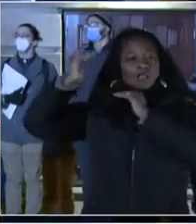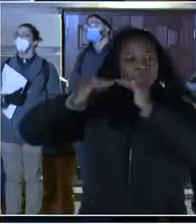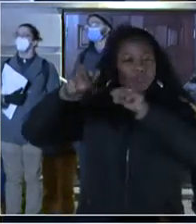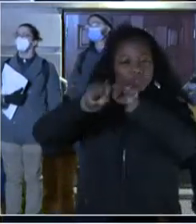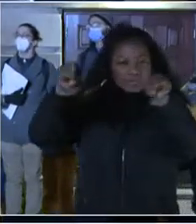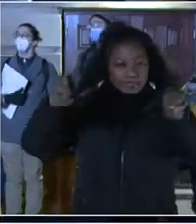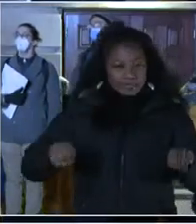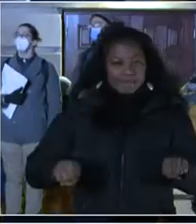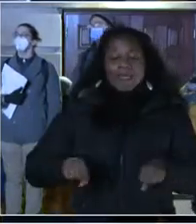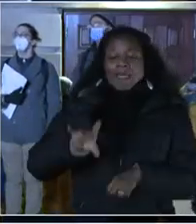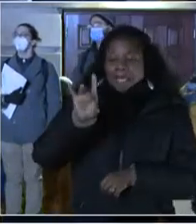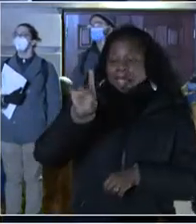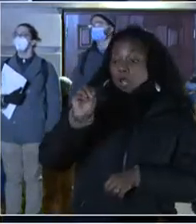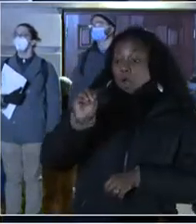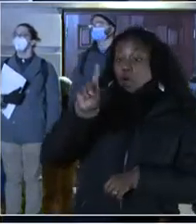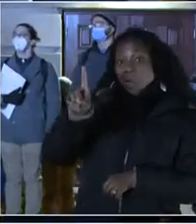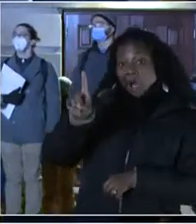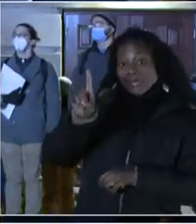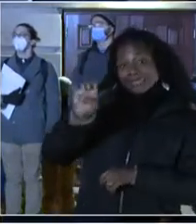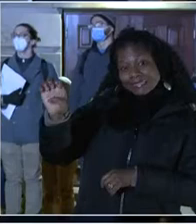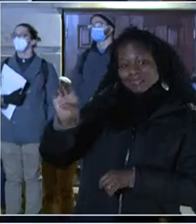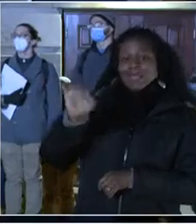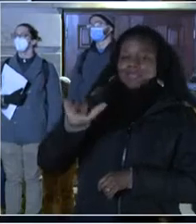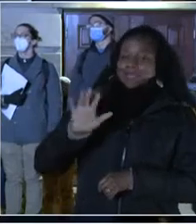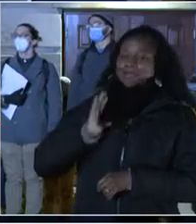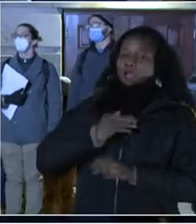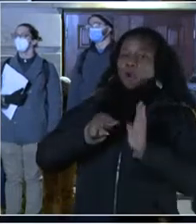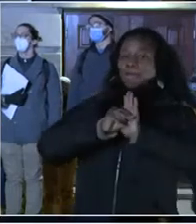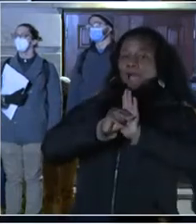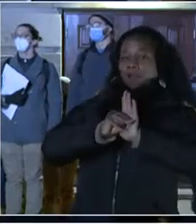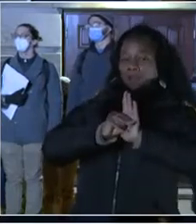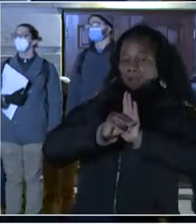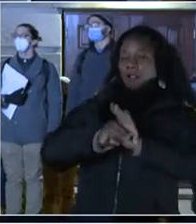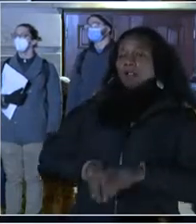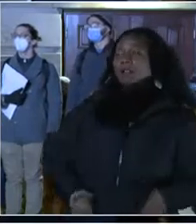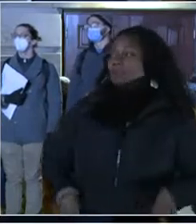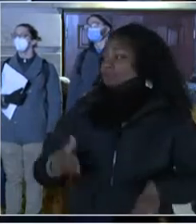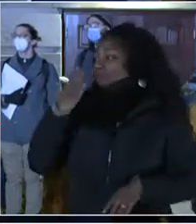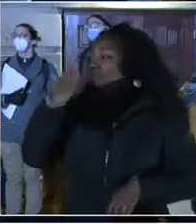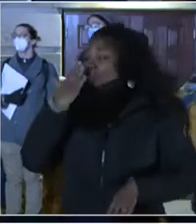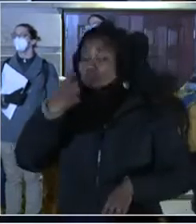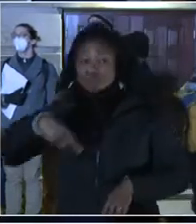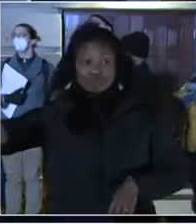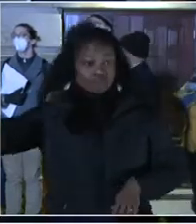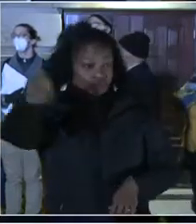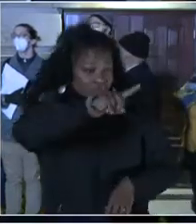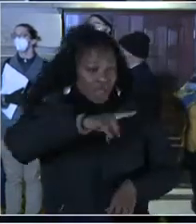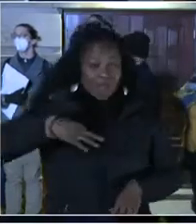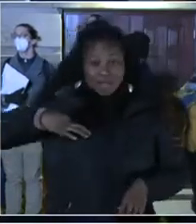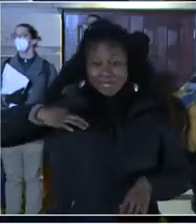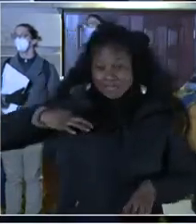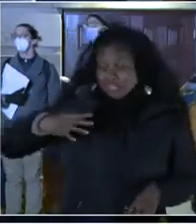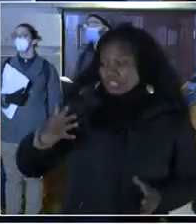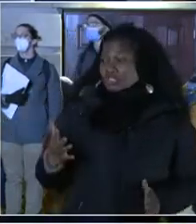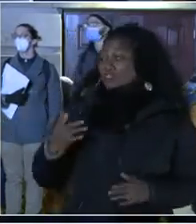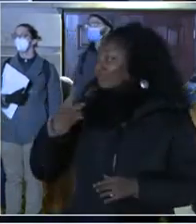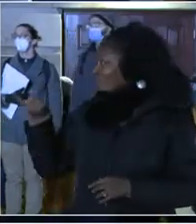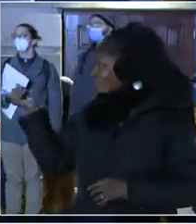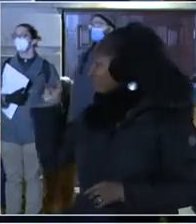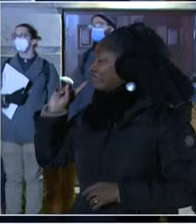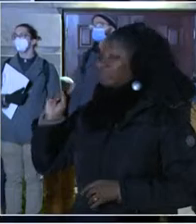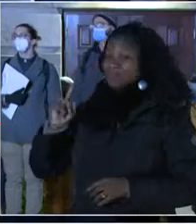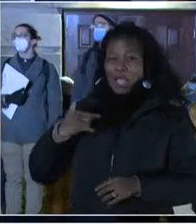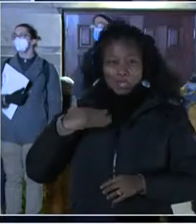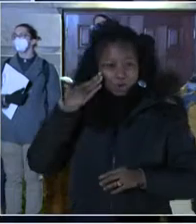and 801 East is our model. So again, thank you to our volunteers. I know that we're going to meet our